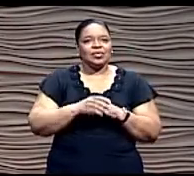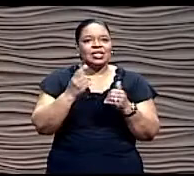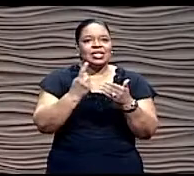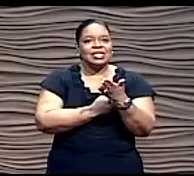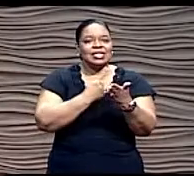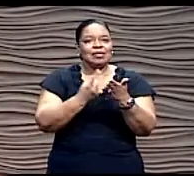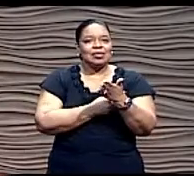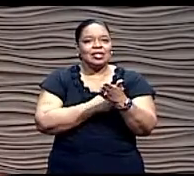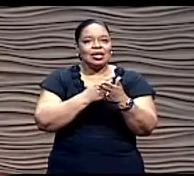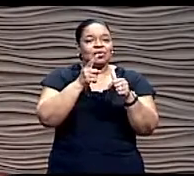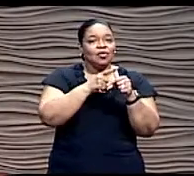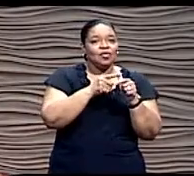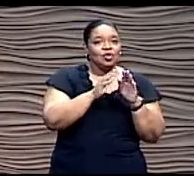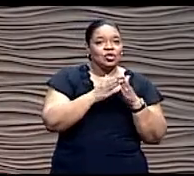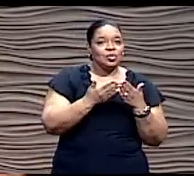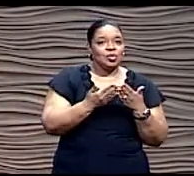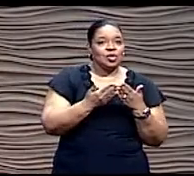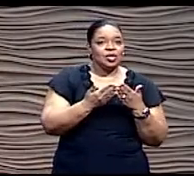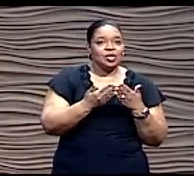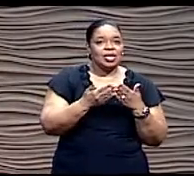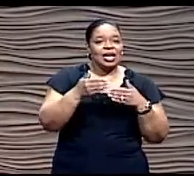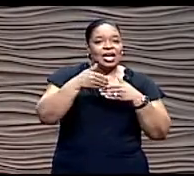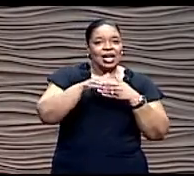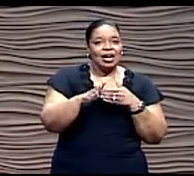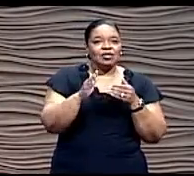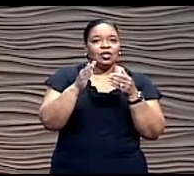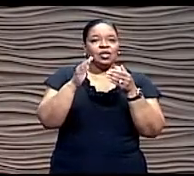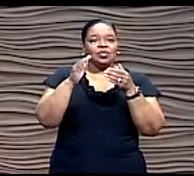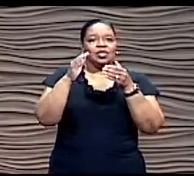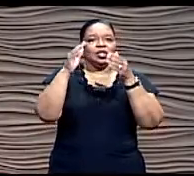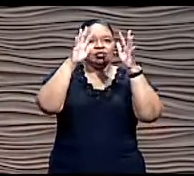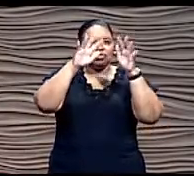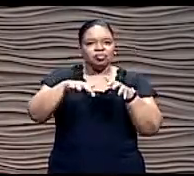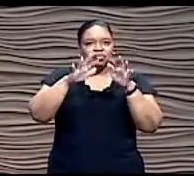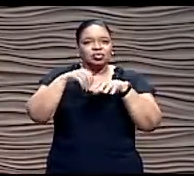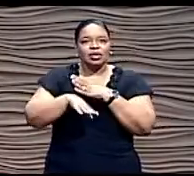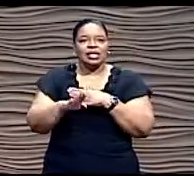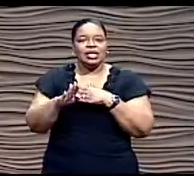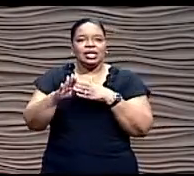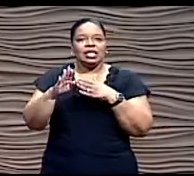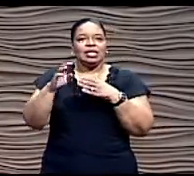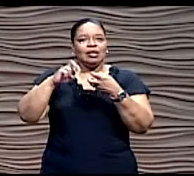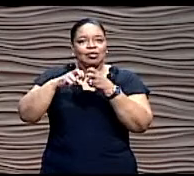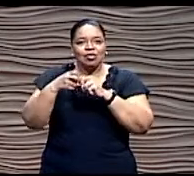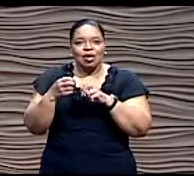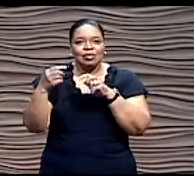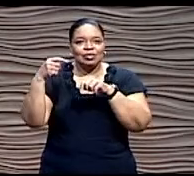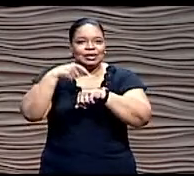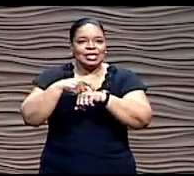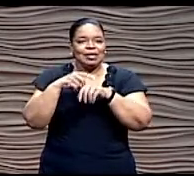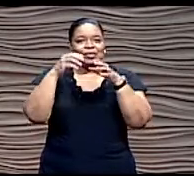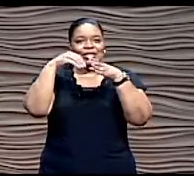Sometimes Genesis, after the storm, Ezekiel, in the storm.